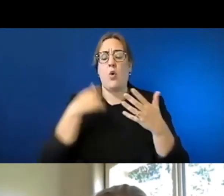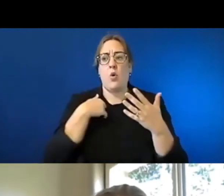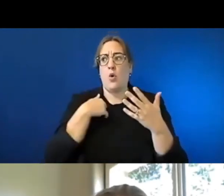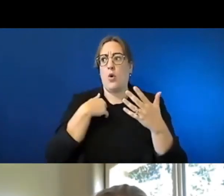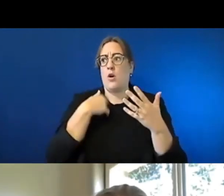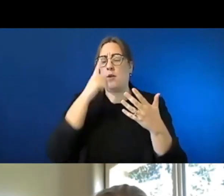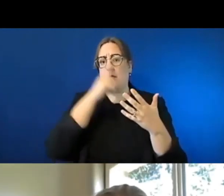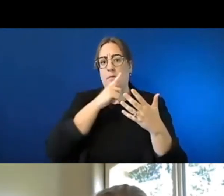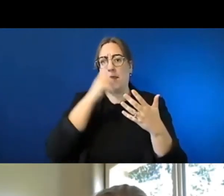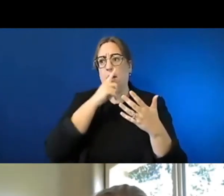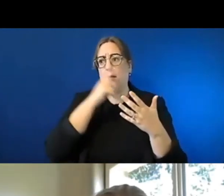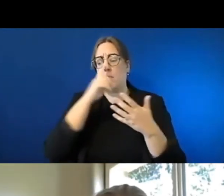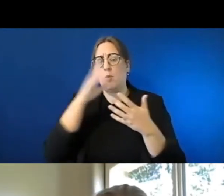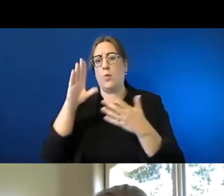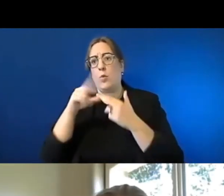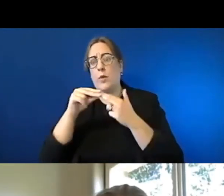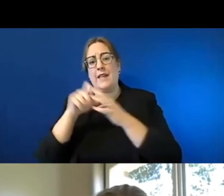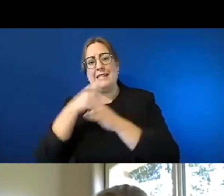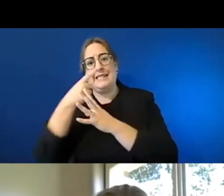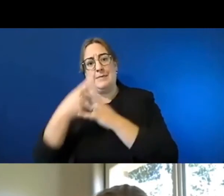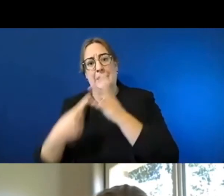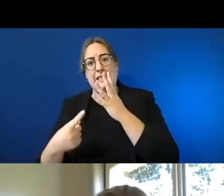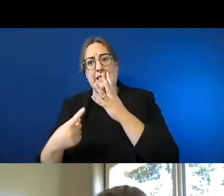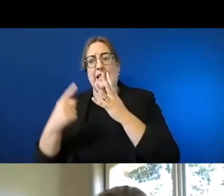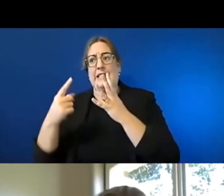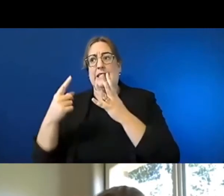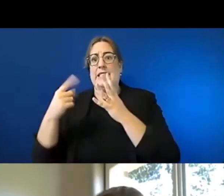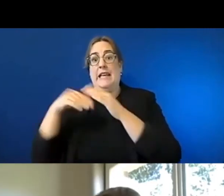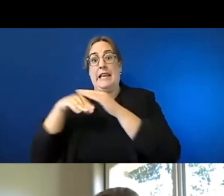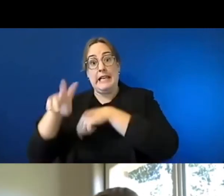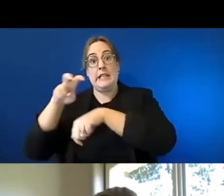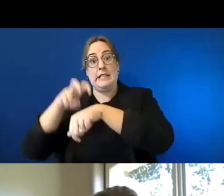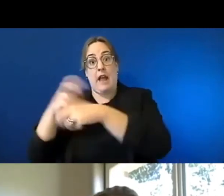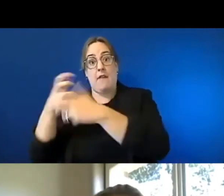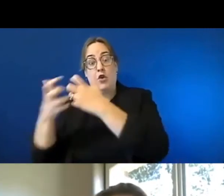talk to high school students? Interesting question.